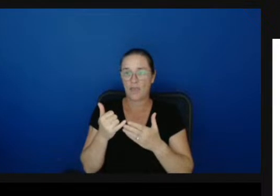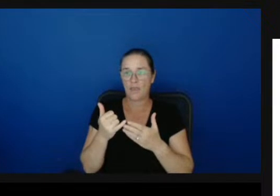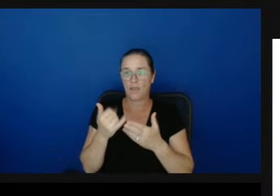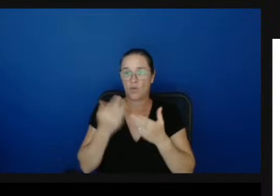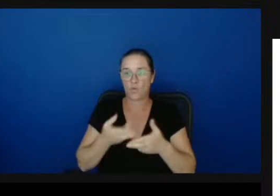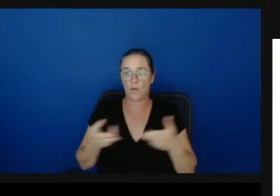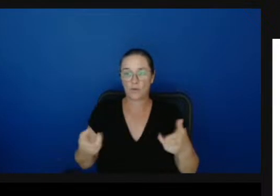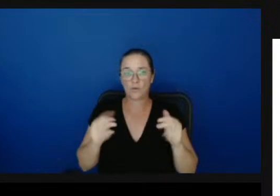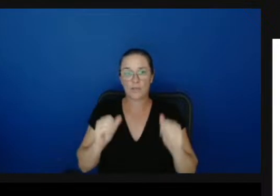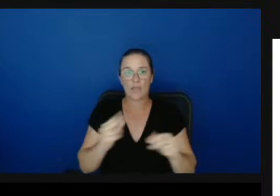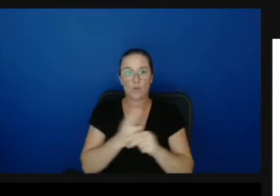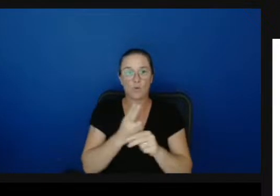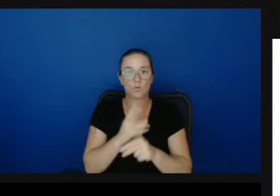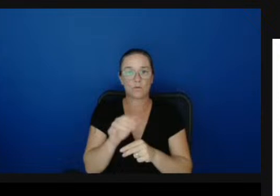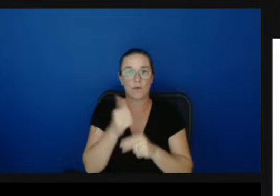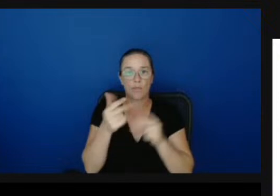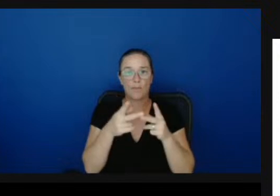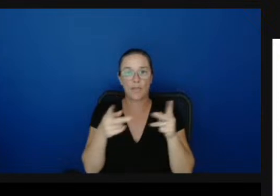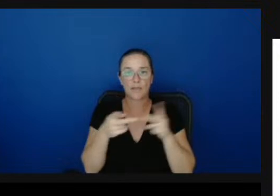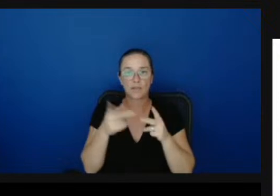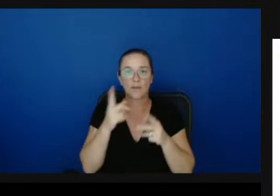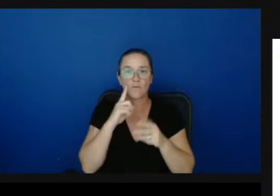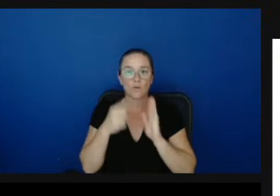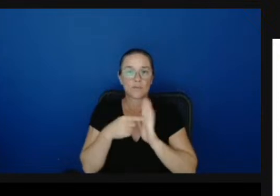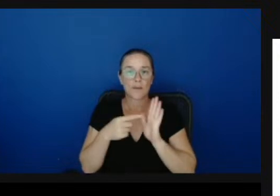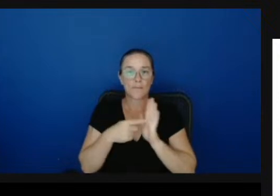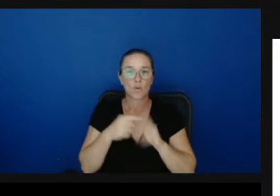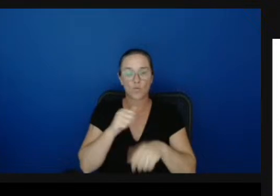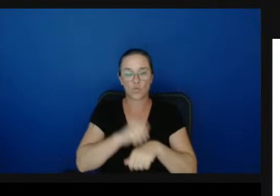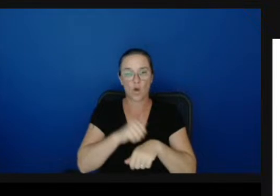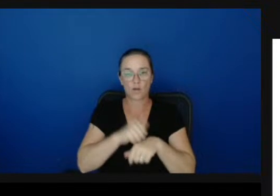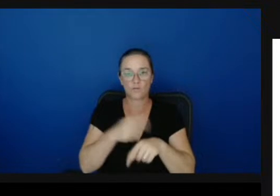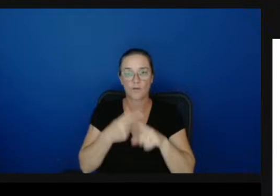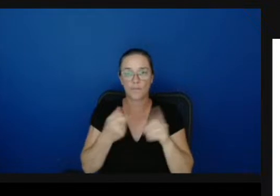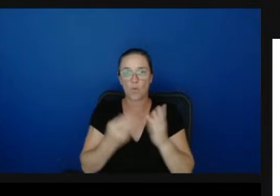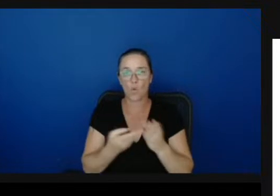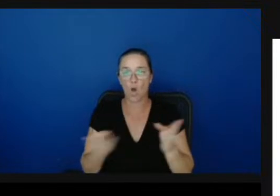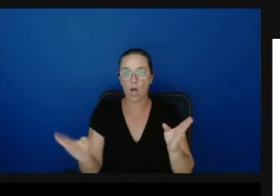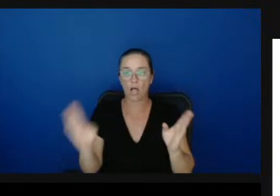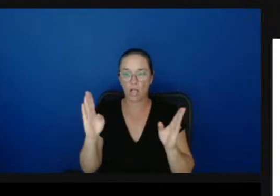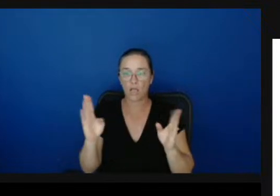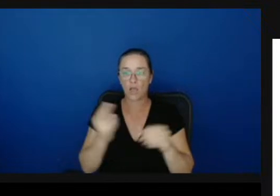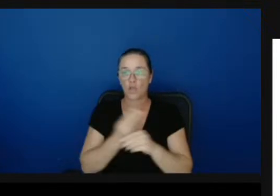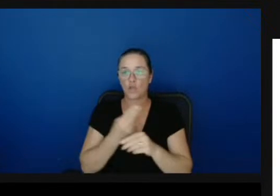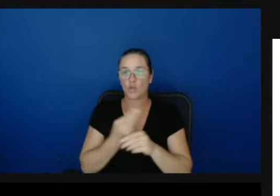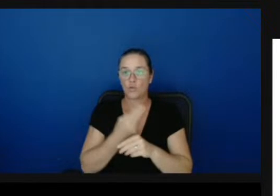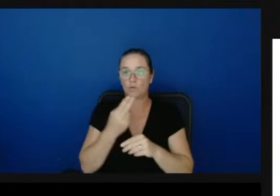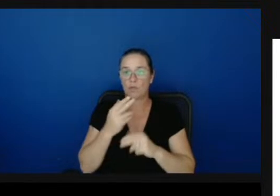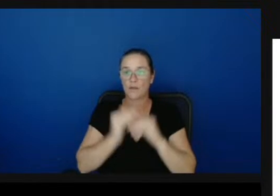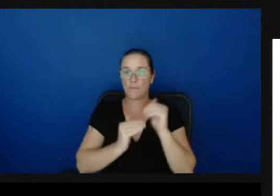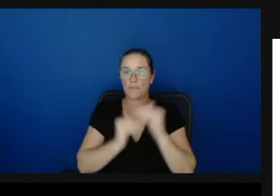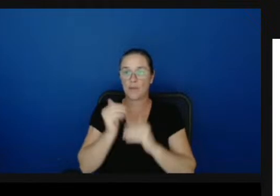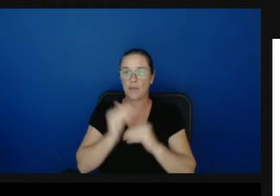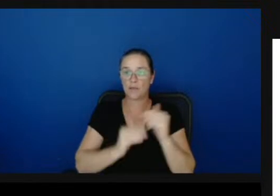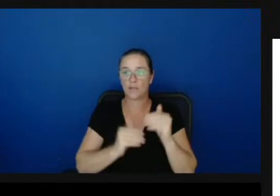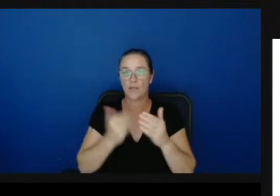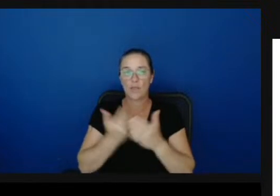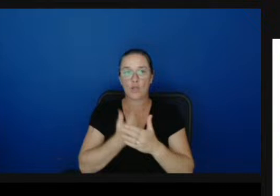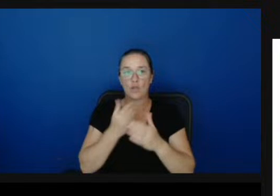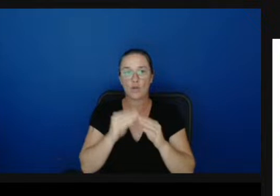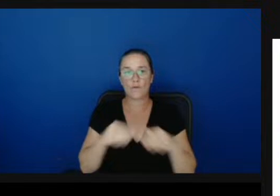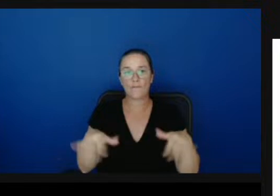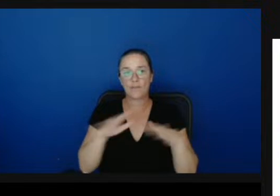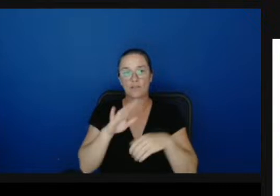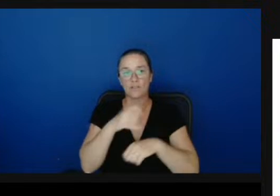elsewhere. For example, rocks from its outer walls are being used in the construction of HVO's new